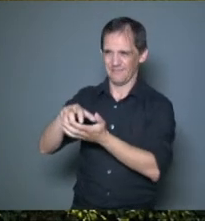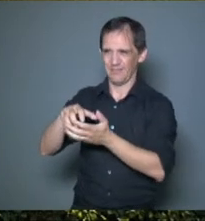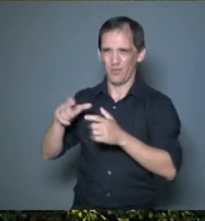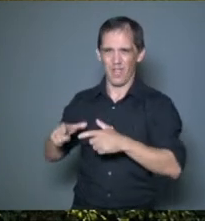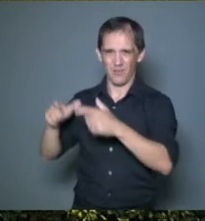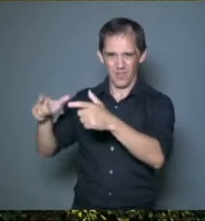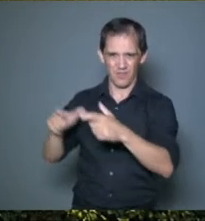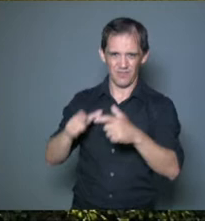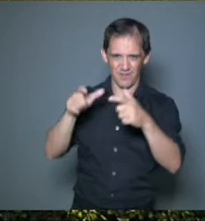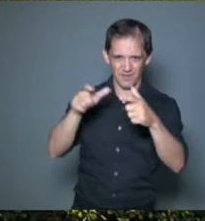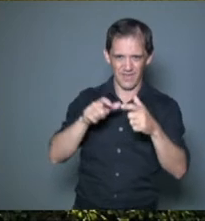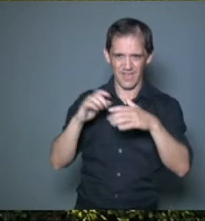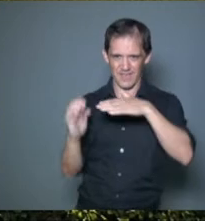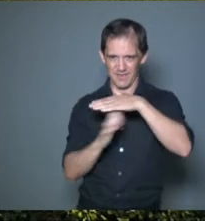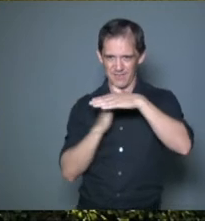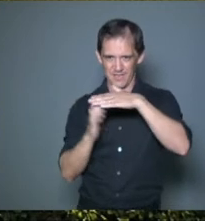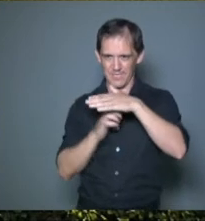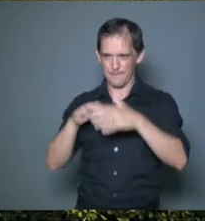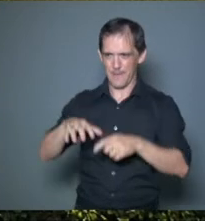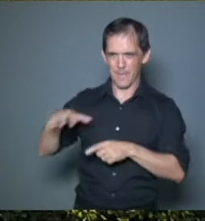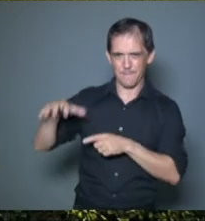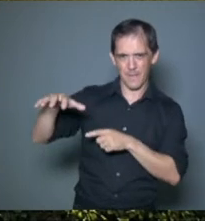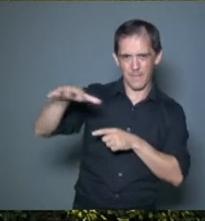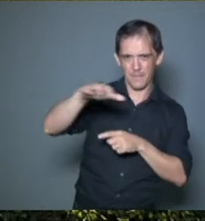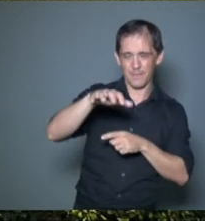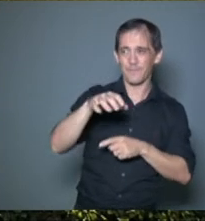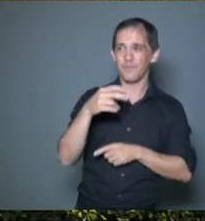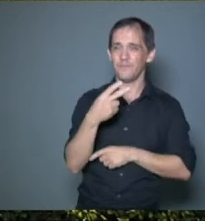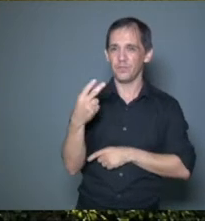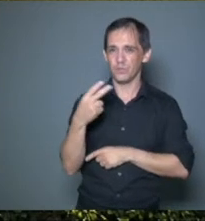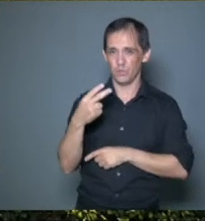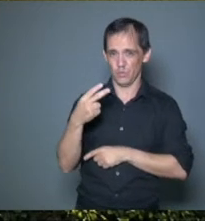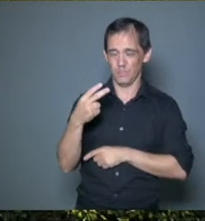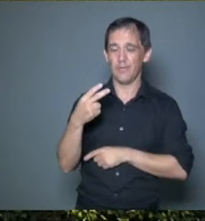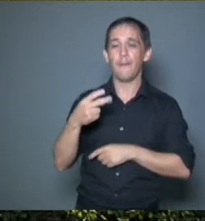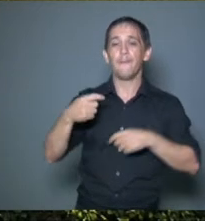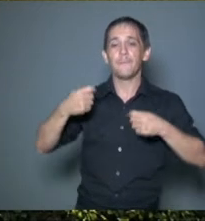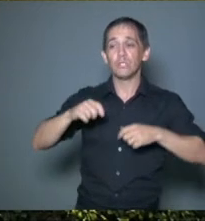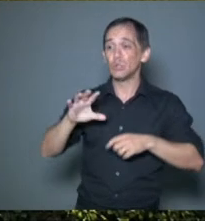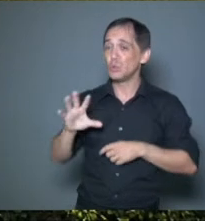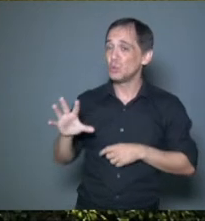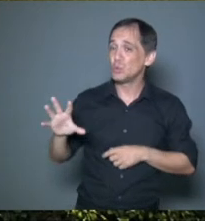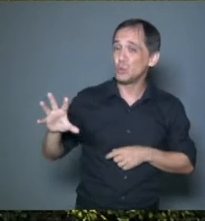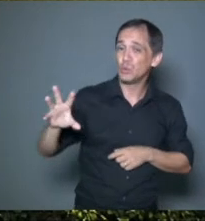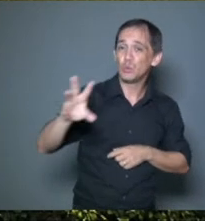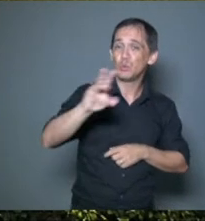our 22 sites will be part of this very complex system